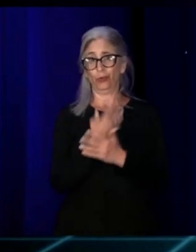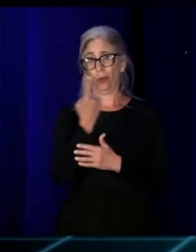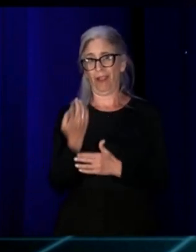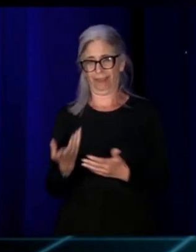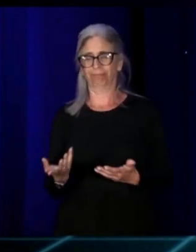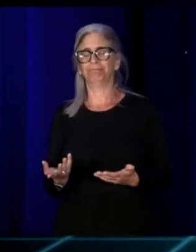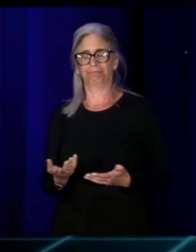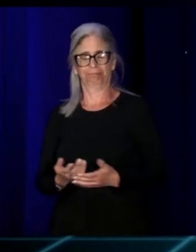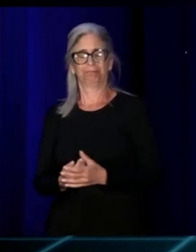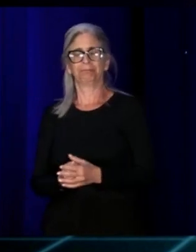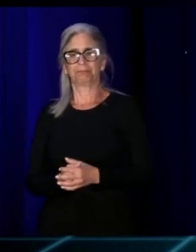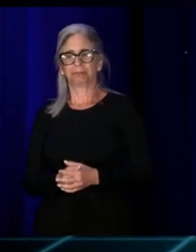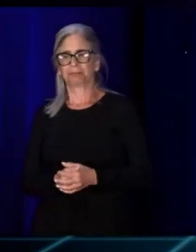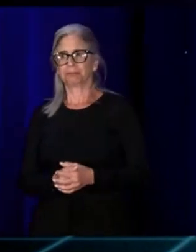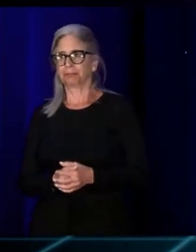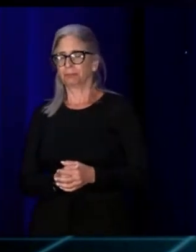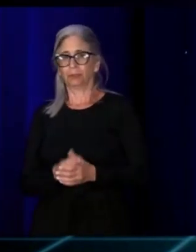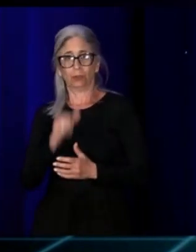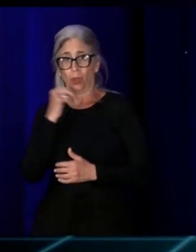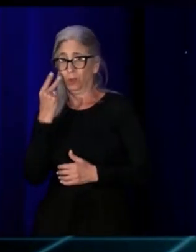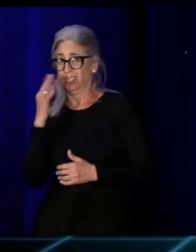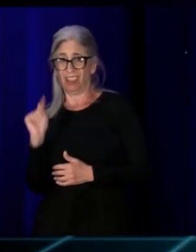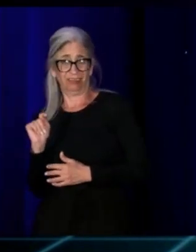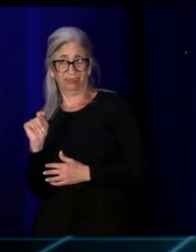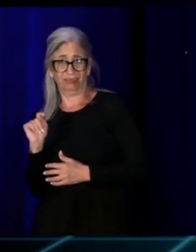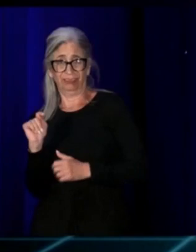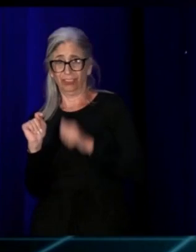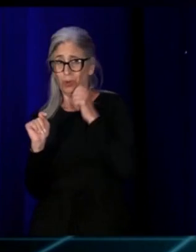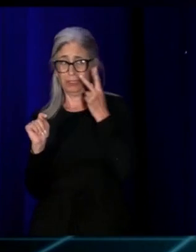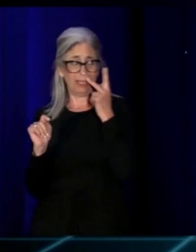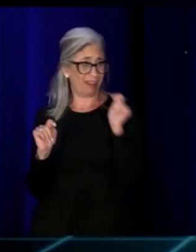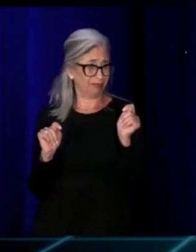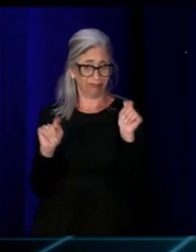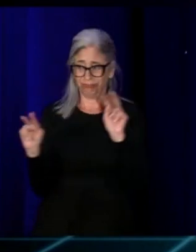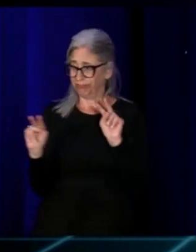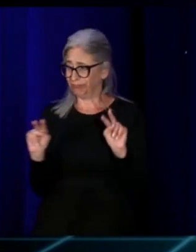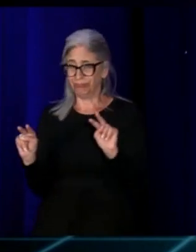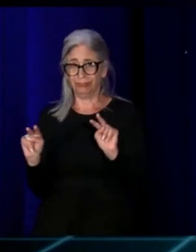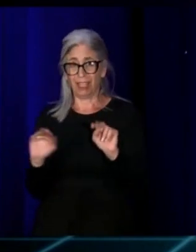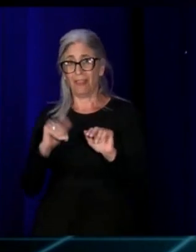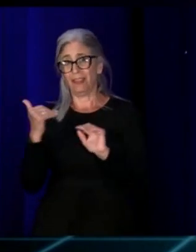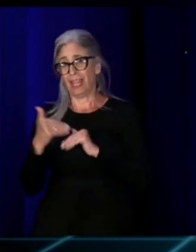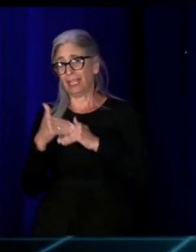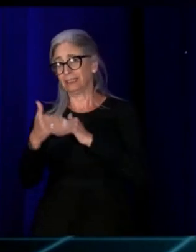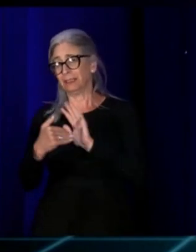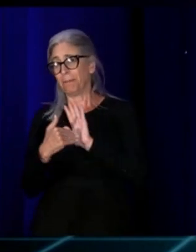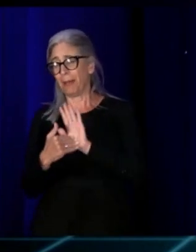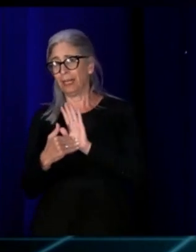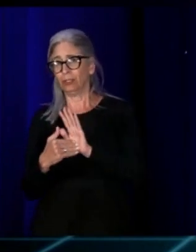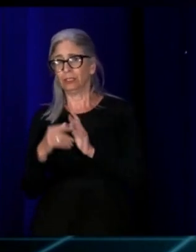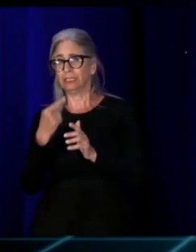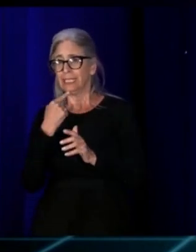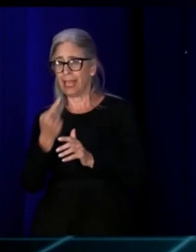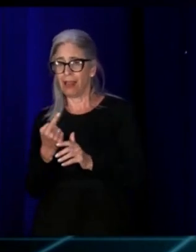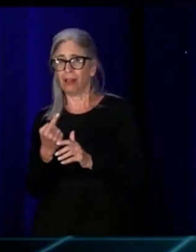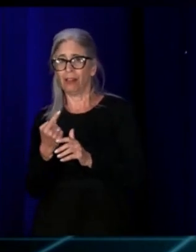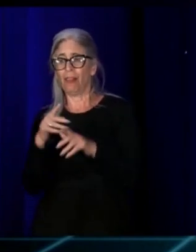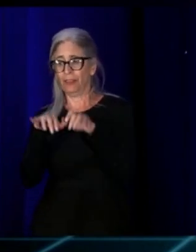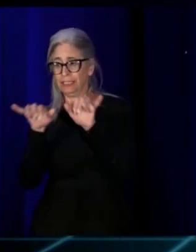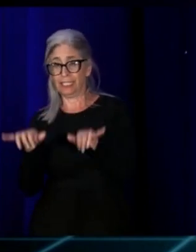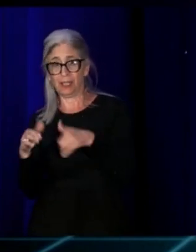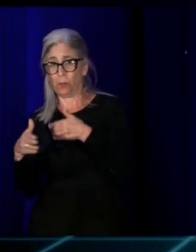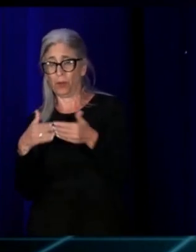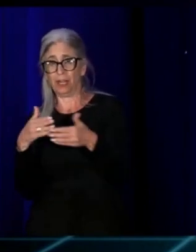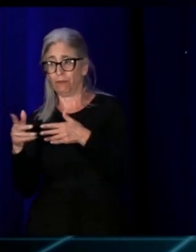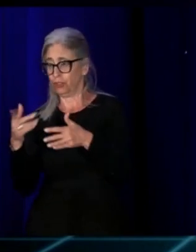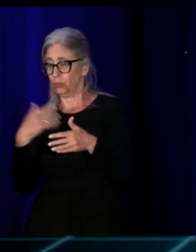test. We don't see it. We don't see it because in the next model, they want you to really tell the system whenever